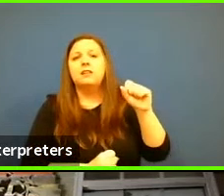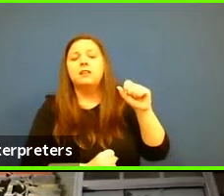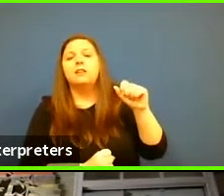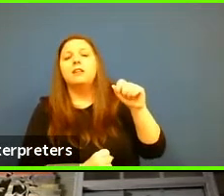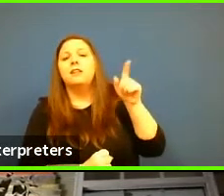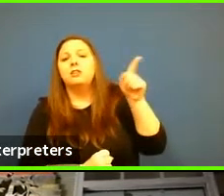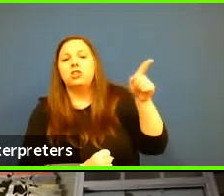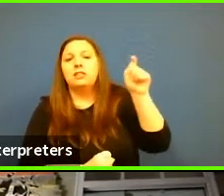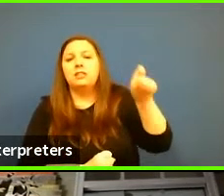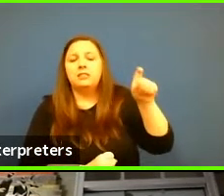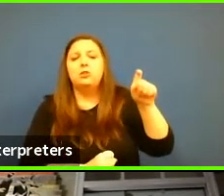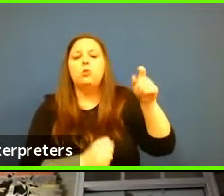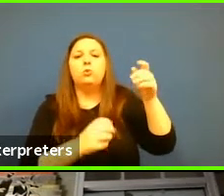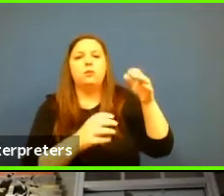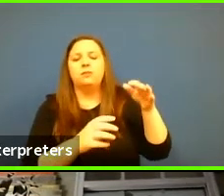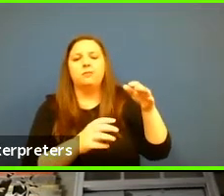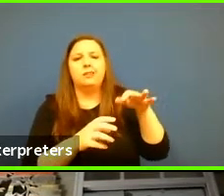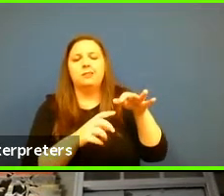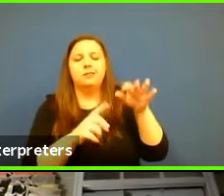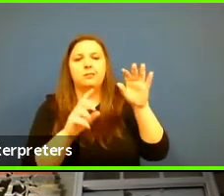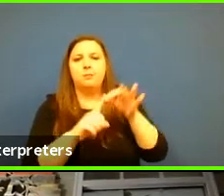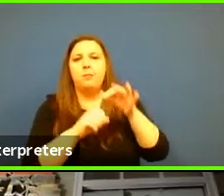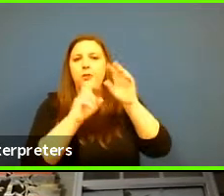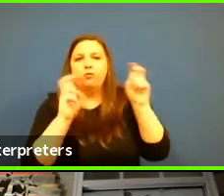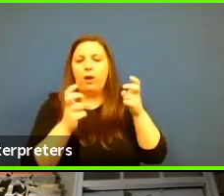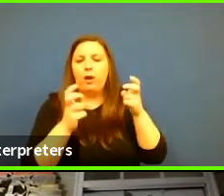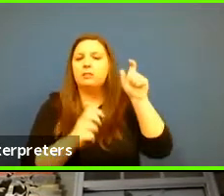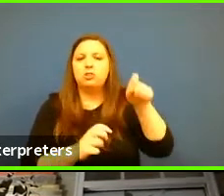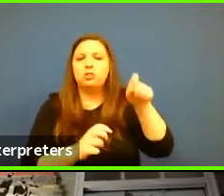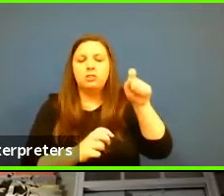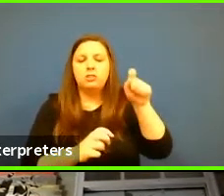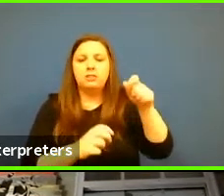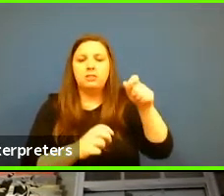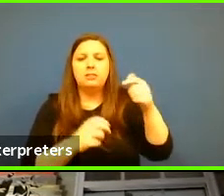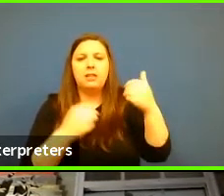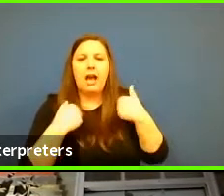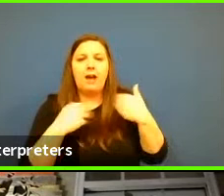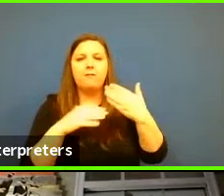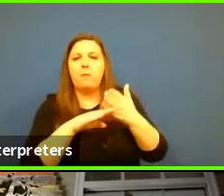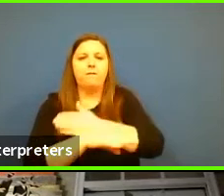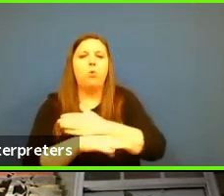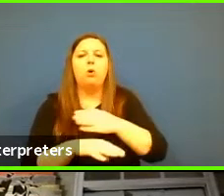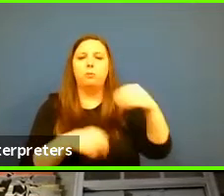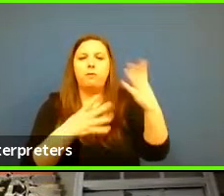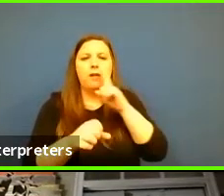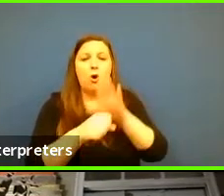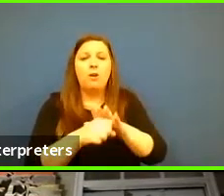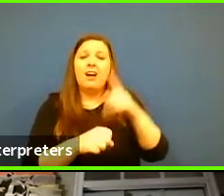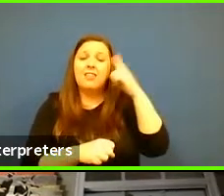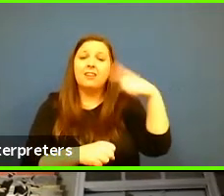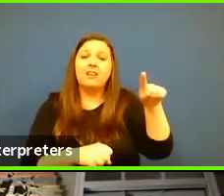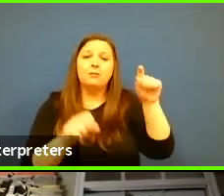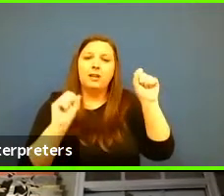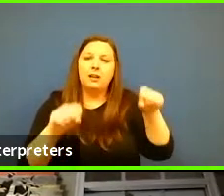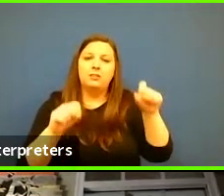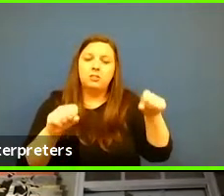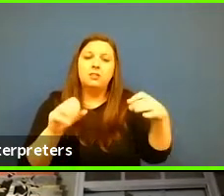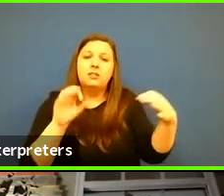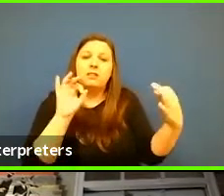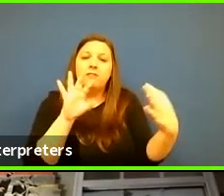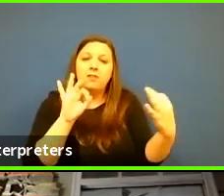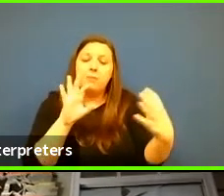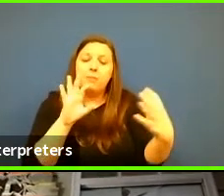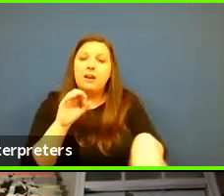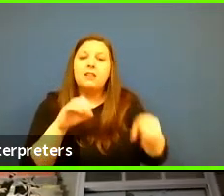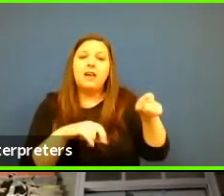administer the oath. Right. I think they're able to share feedback. They sit in on policy meetings, so I don't